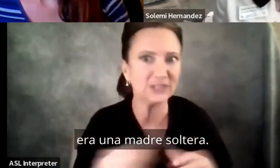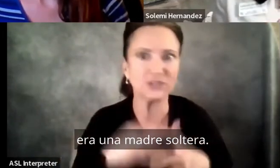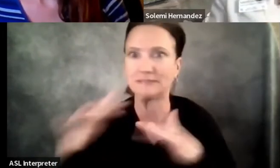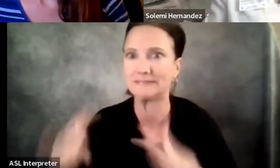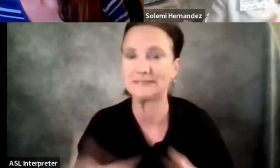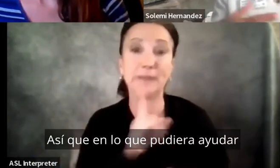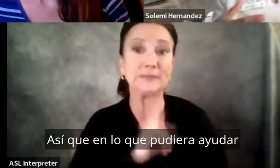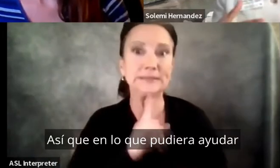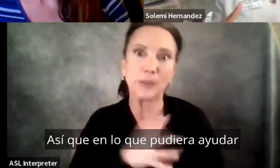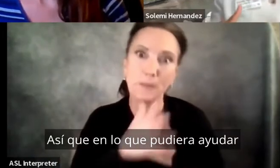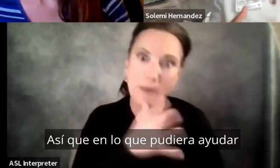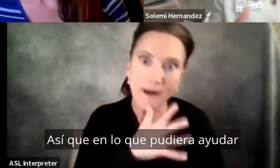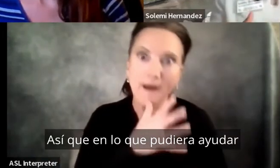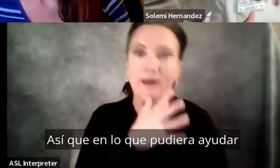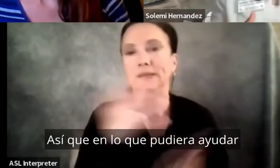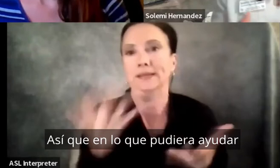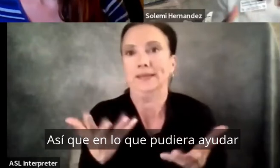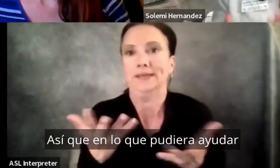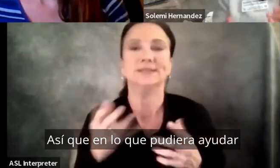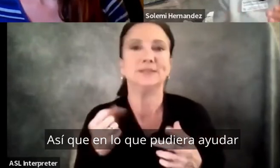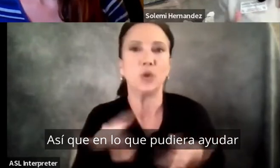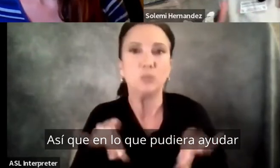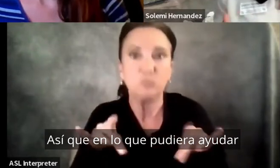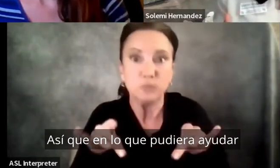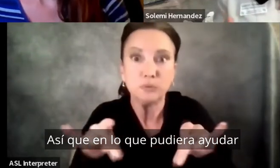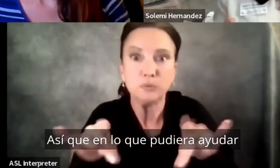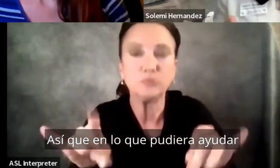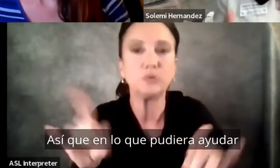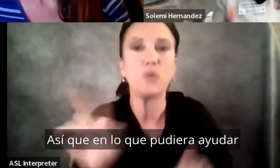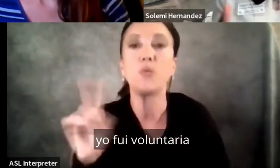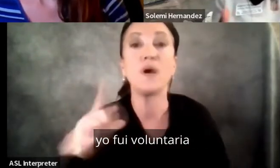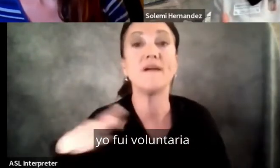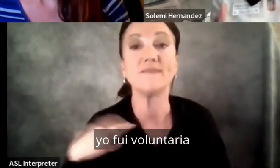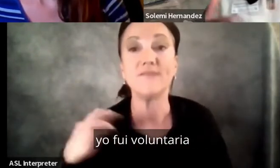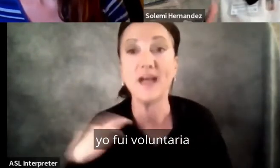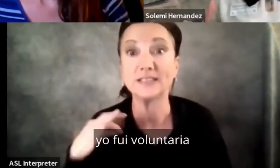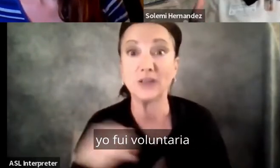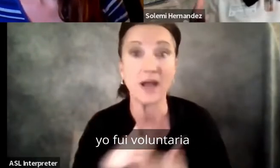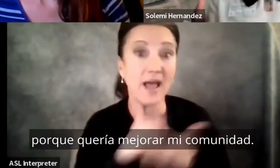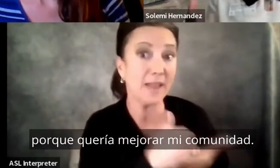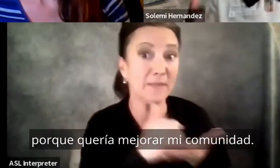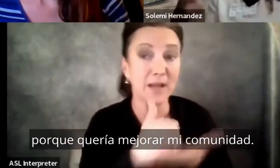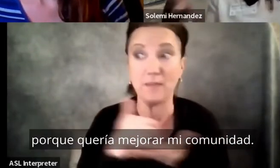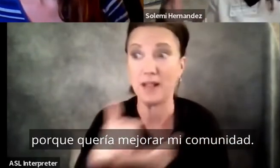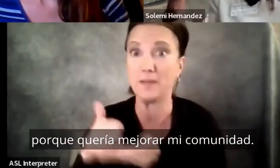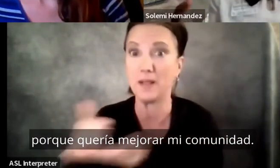mom. So, you know, whatever I could help, I was volunteering because I